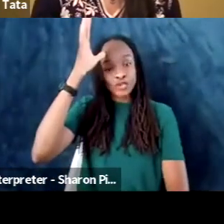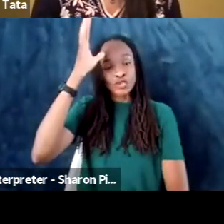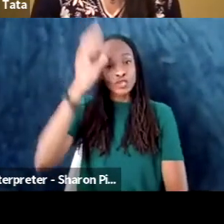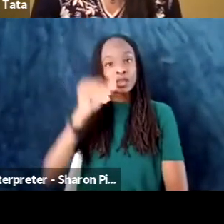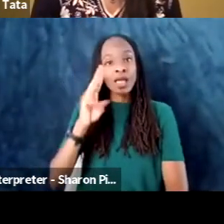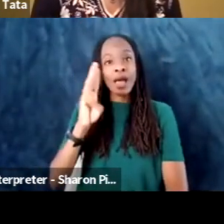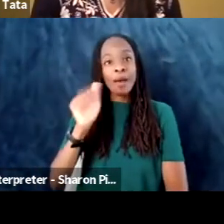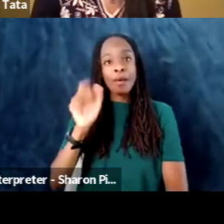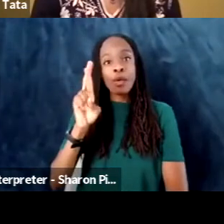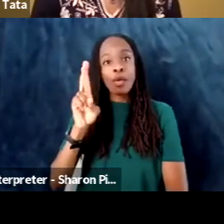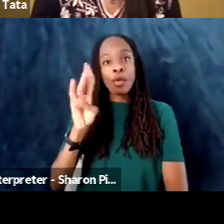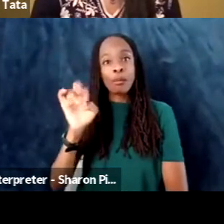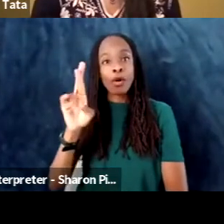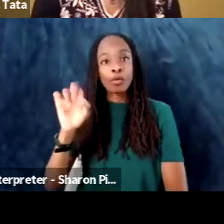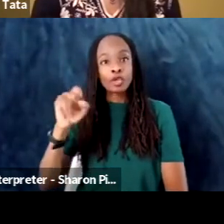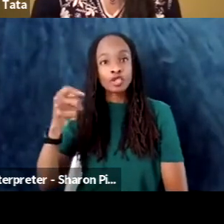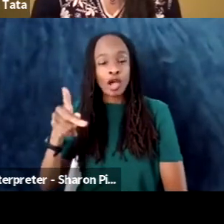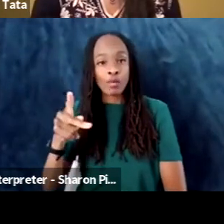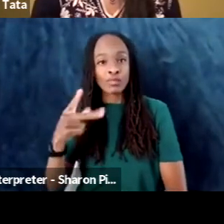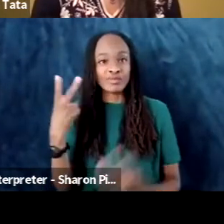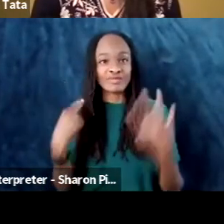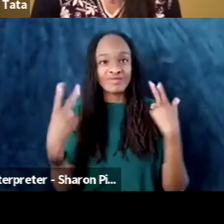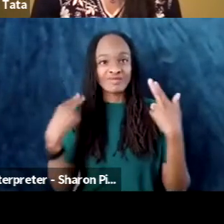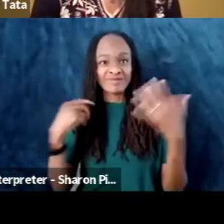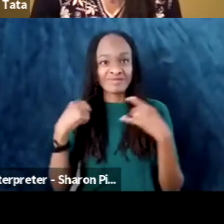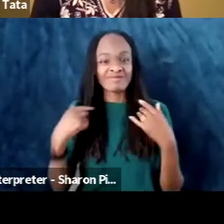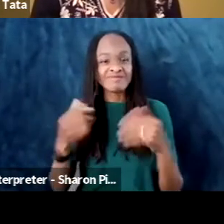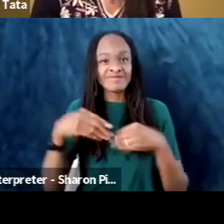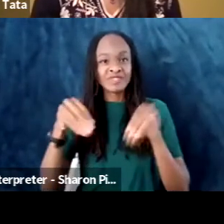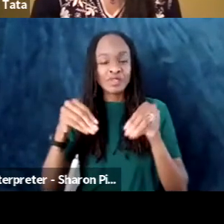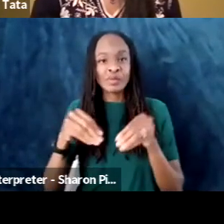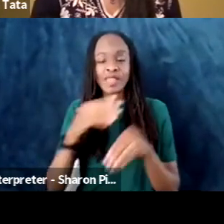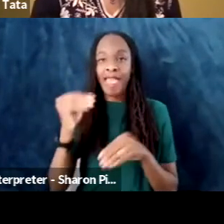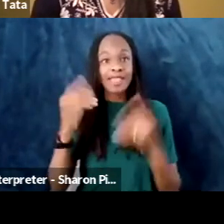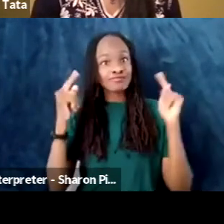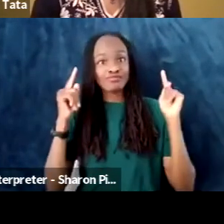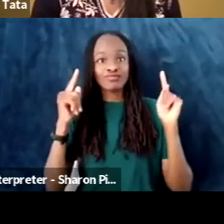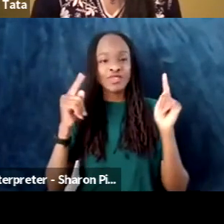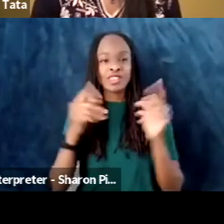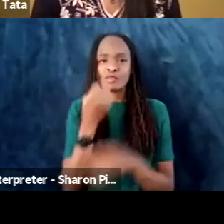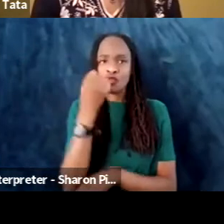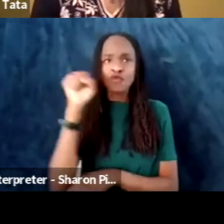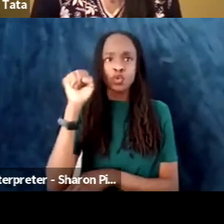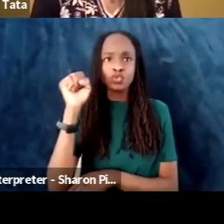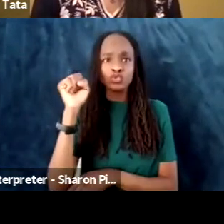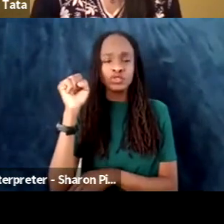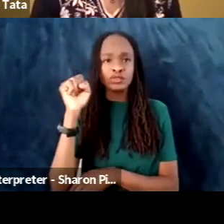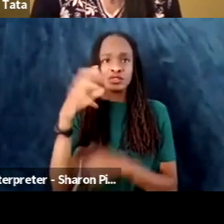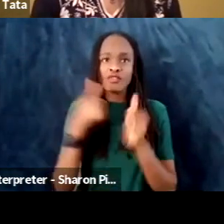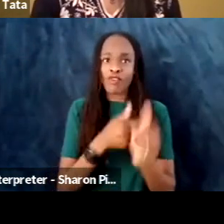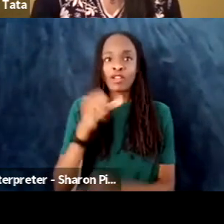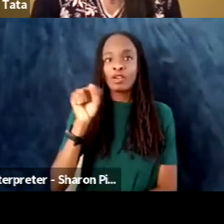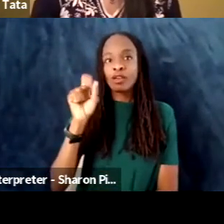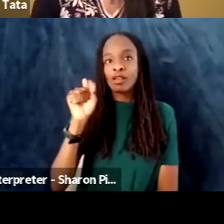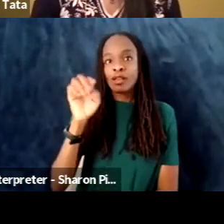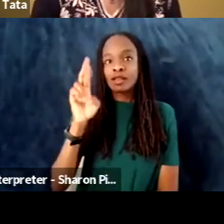and made it a success and refused to get torn down by stereotypes. And importantly, that the men of the village supported